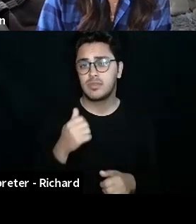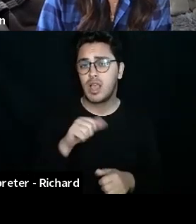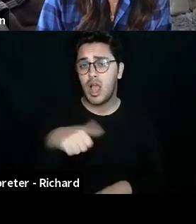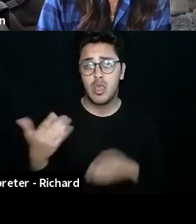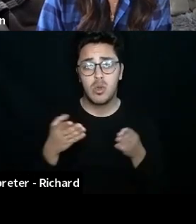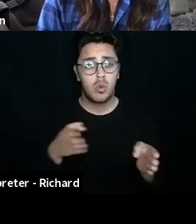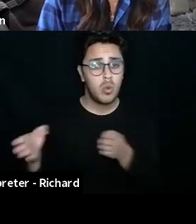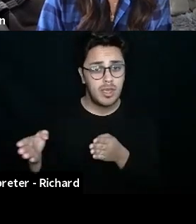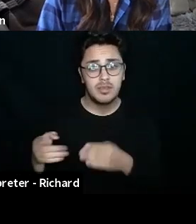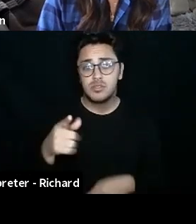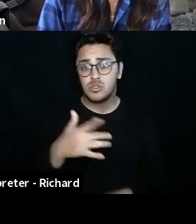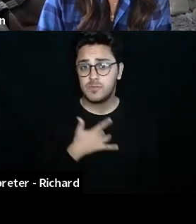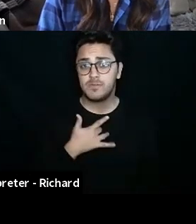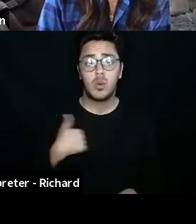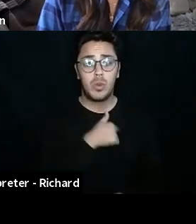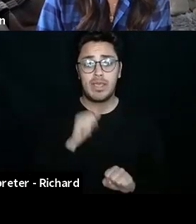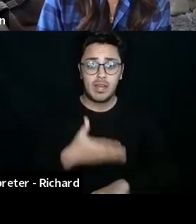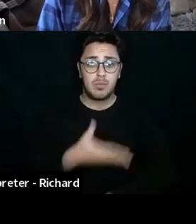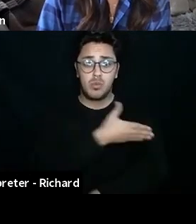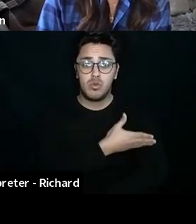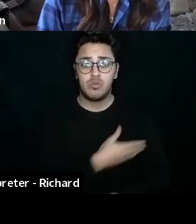all feel we can better that?